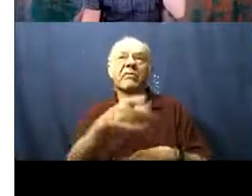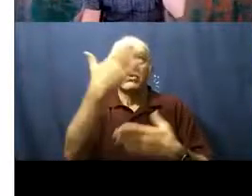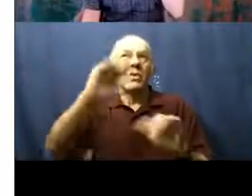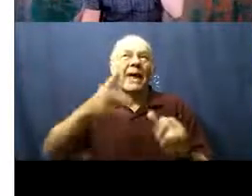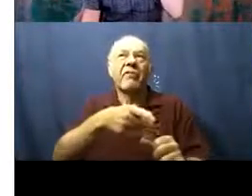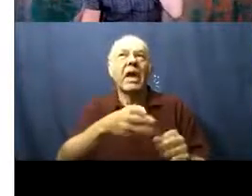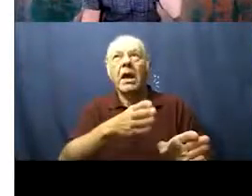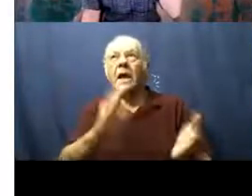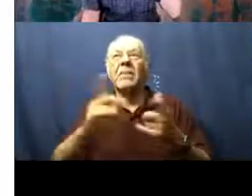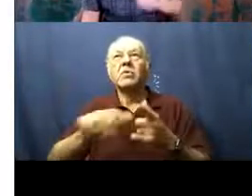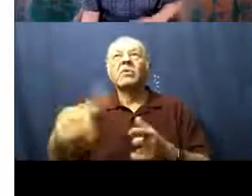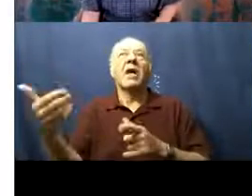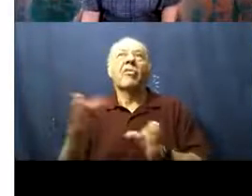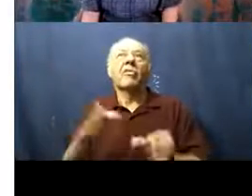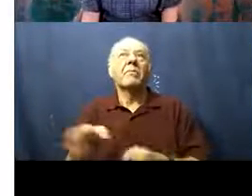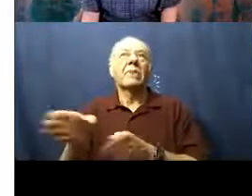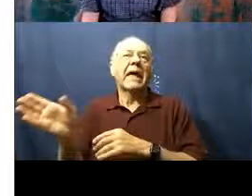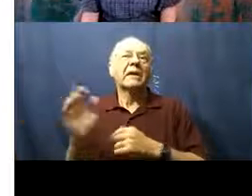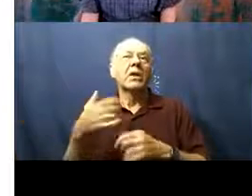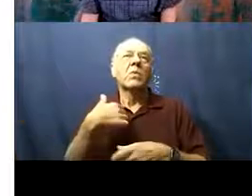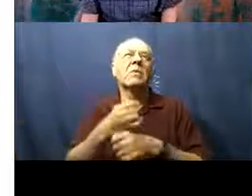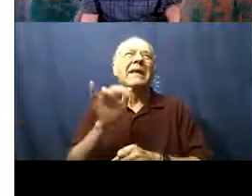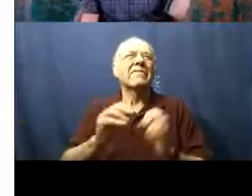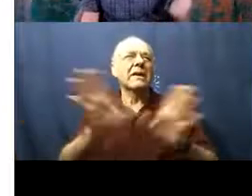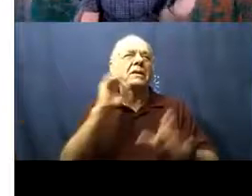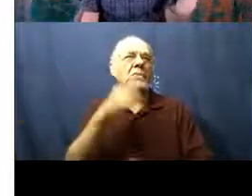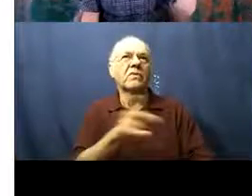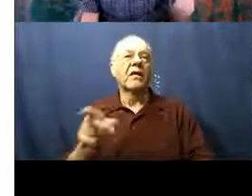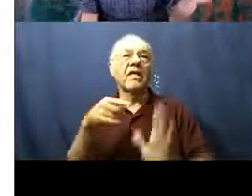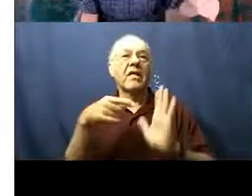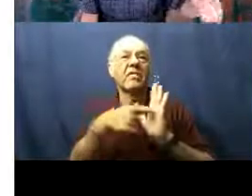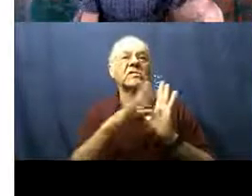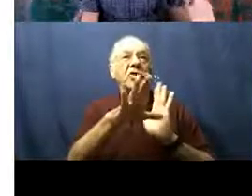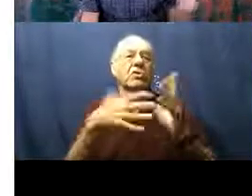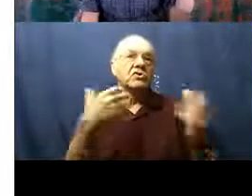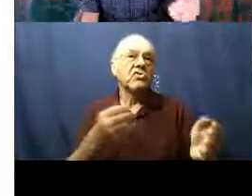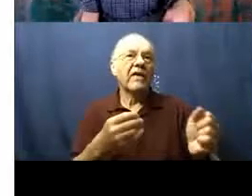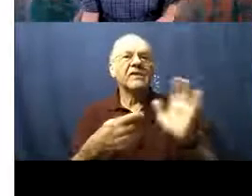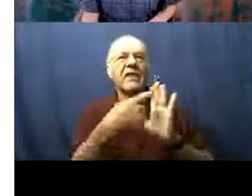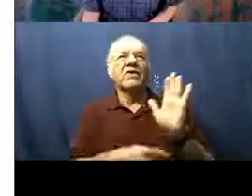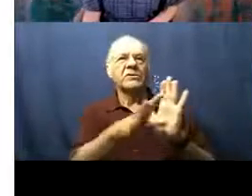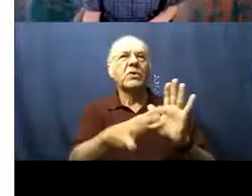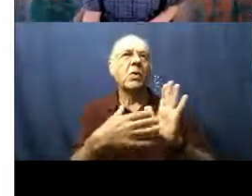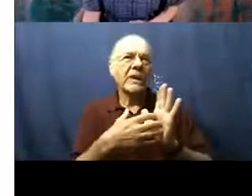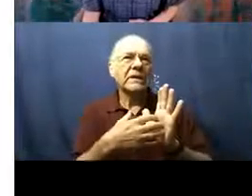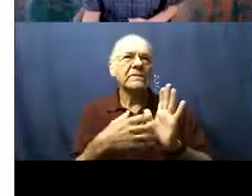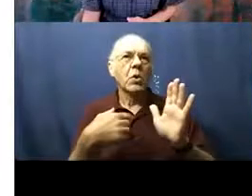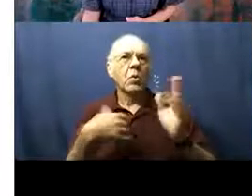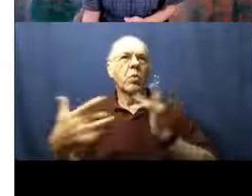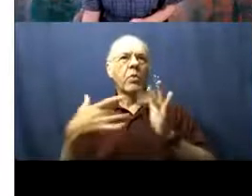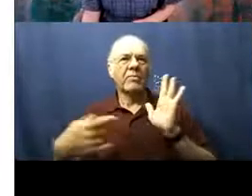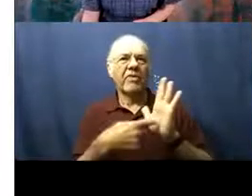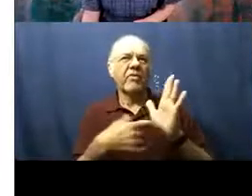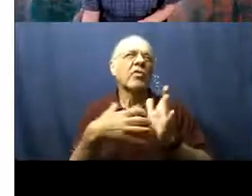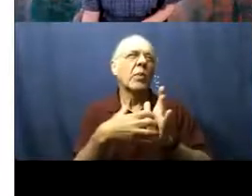compare to the other plans. And we're making that clear to them. Here are your strengths. Here are your weaknesses. This is the stuff we're worried about.